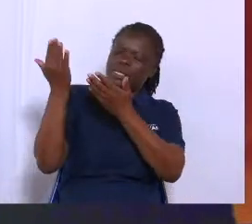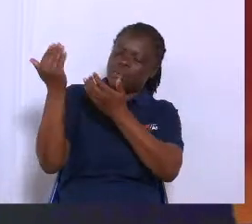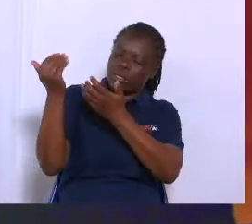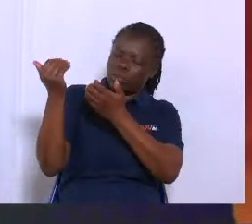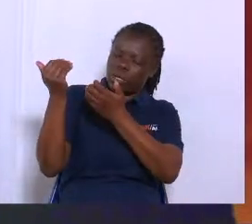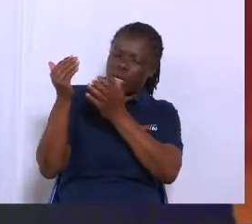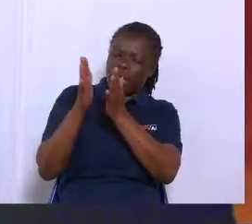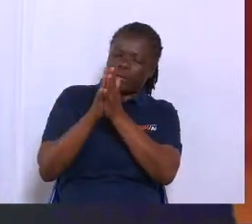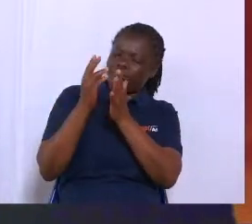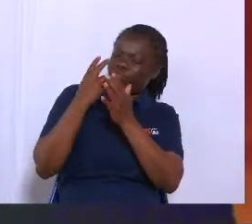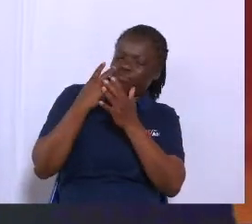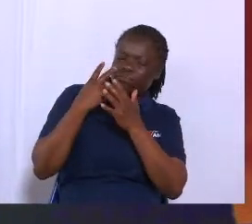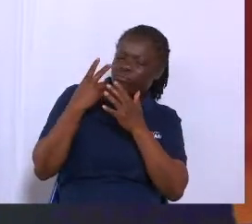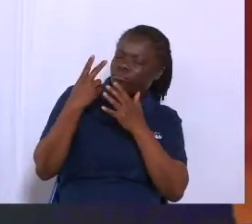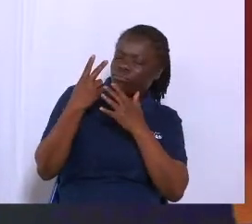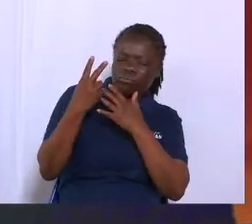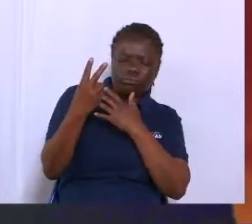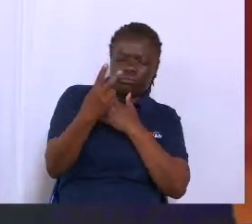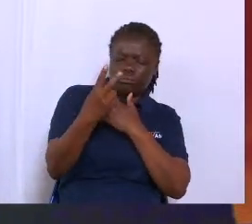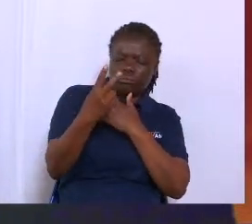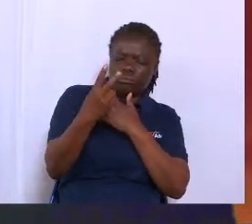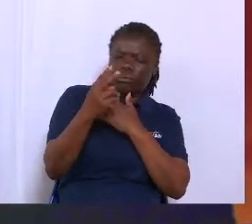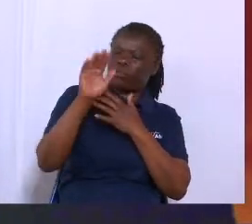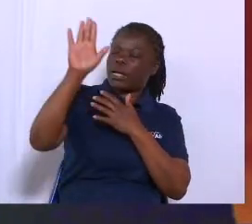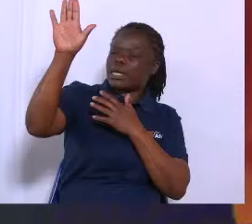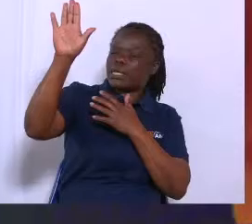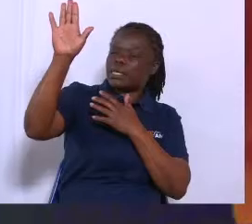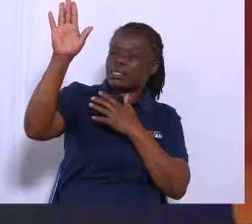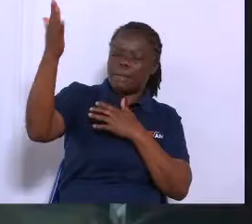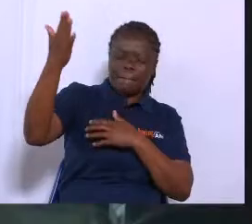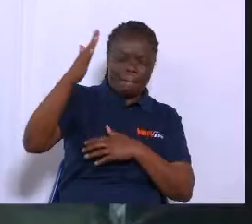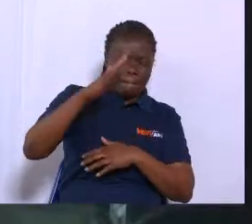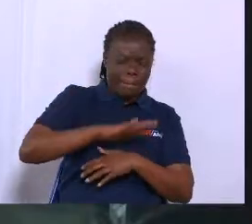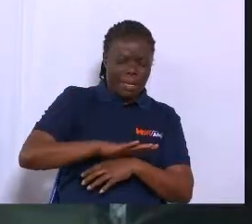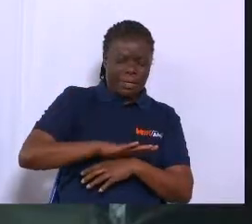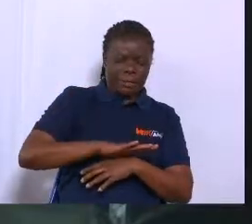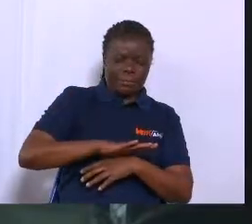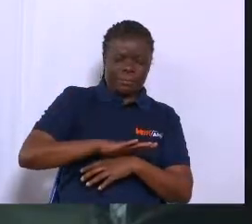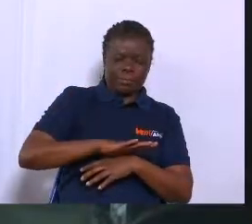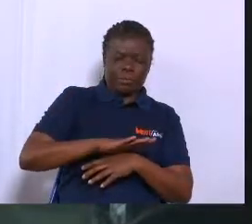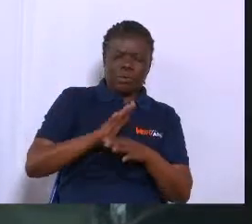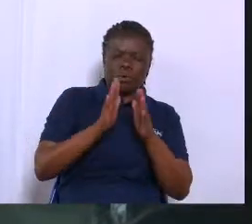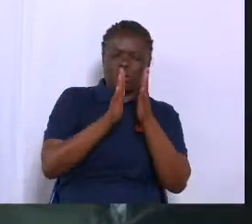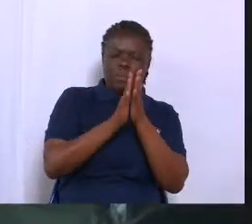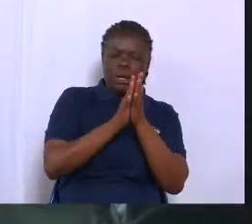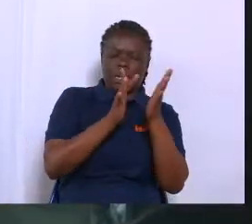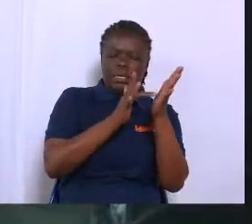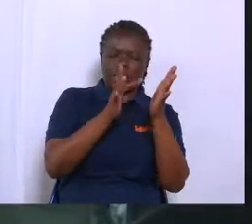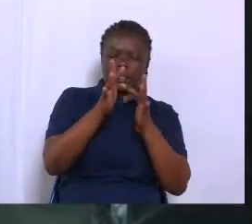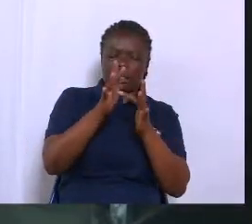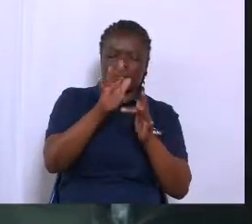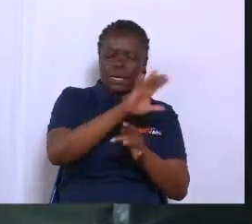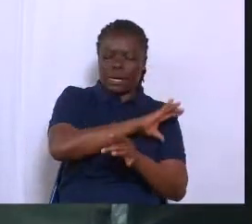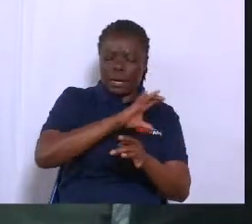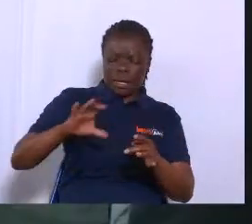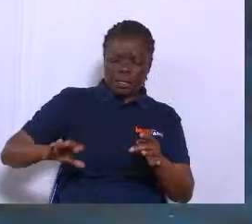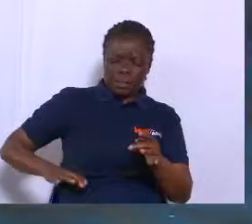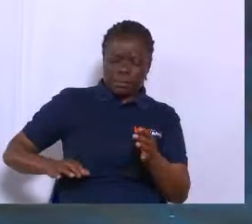anticipation, and joy of his return. We pray that in Christ's name, amen.